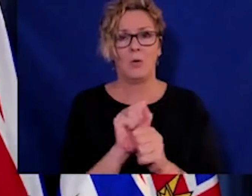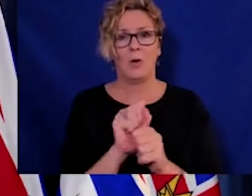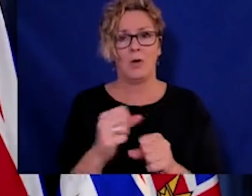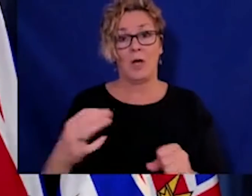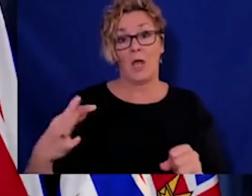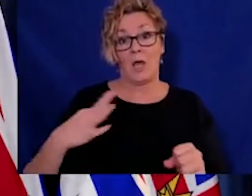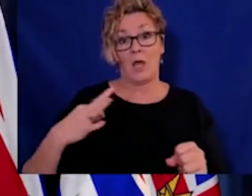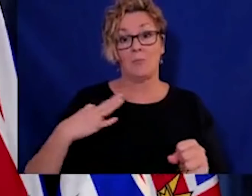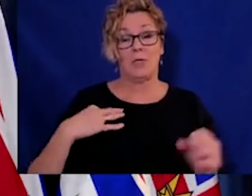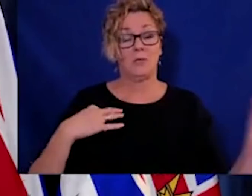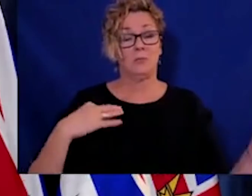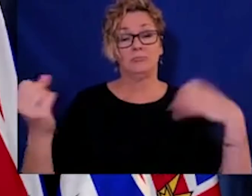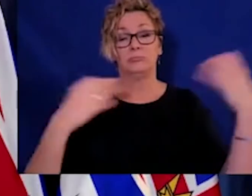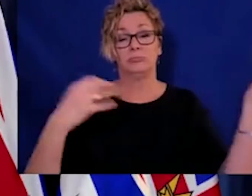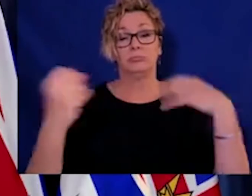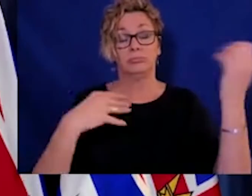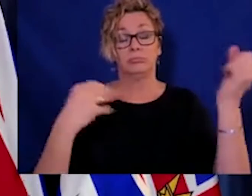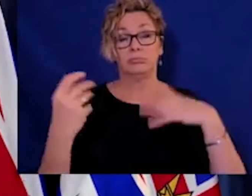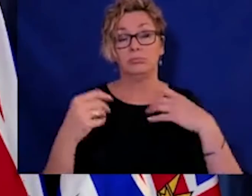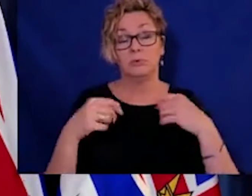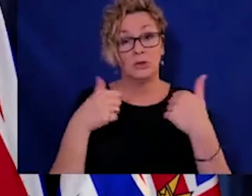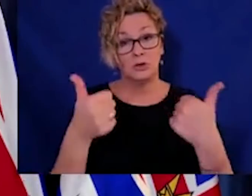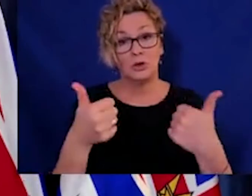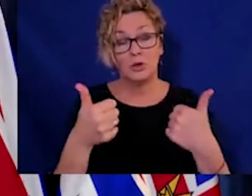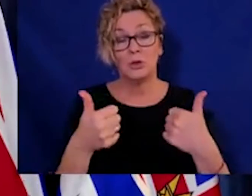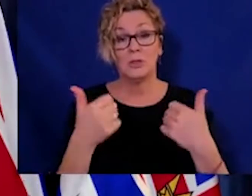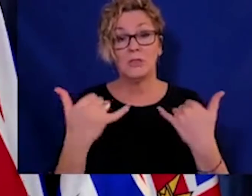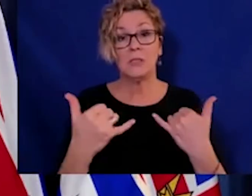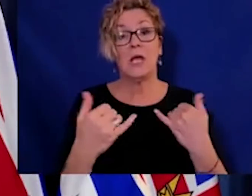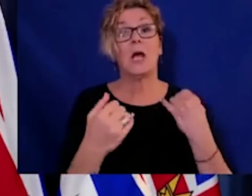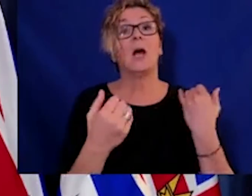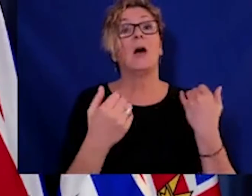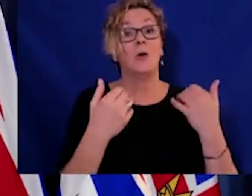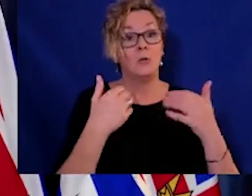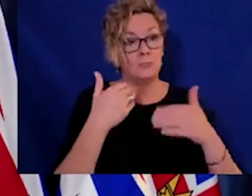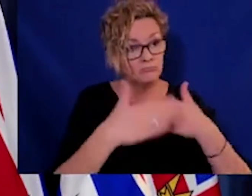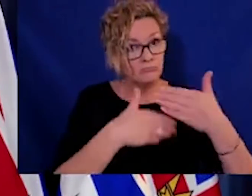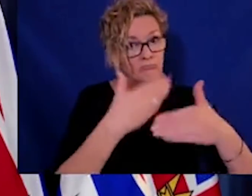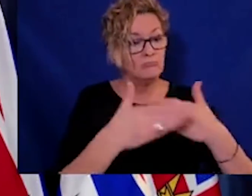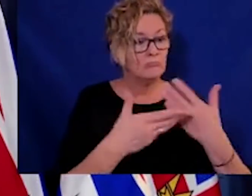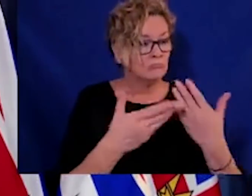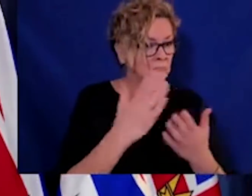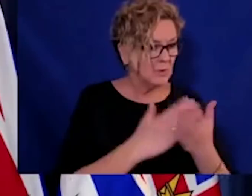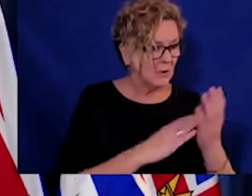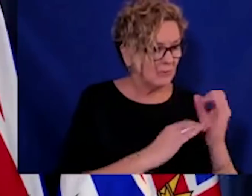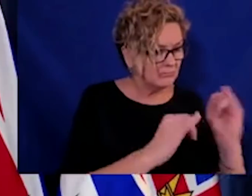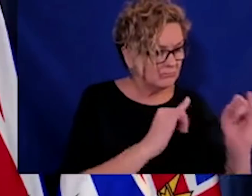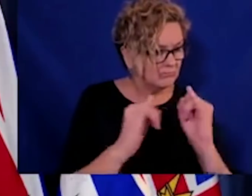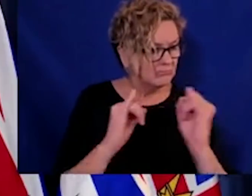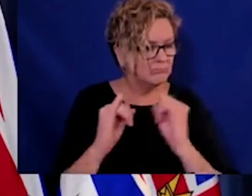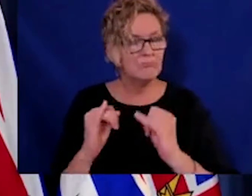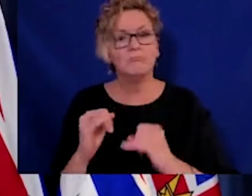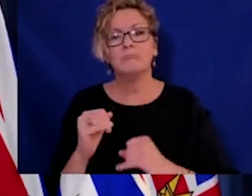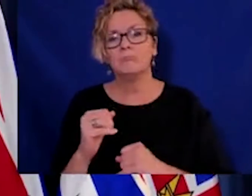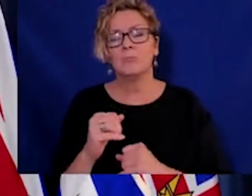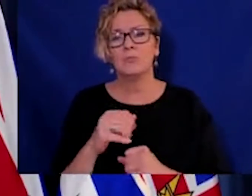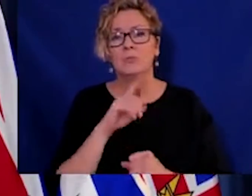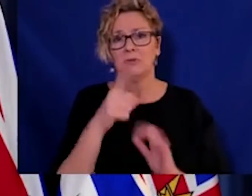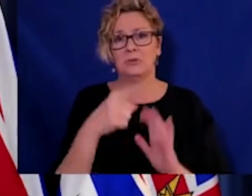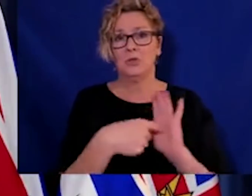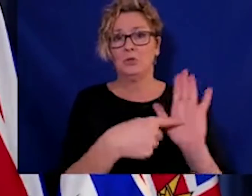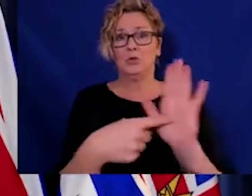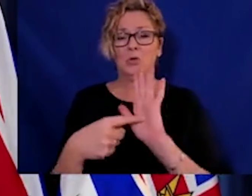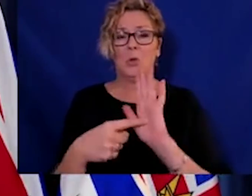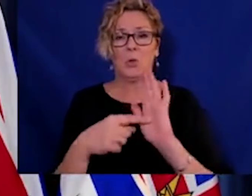and given those numbers from people who want to do this work, and I think that tells you a little bit about how people who are involved in healthcare